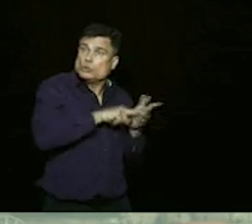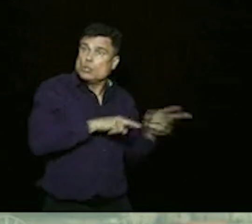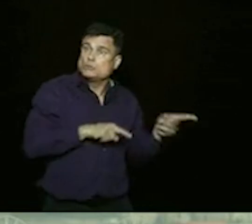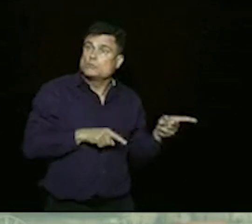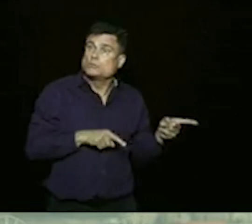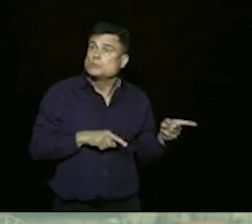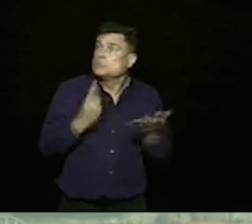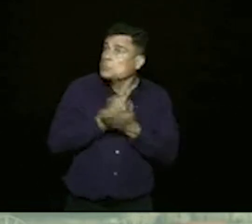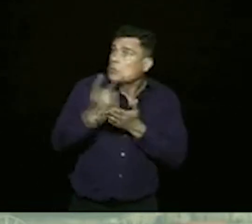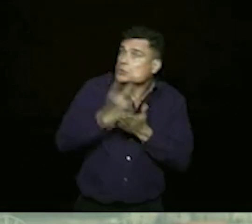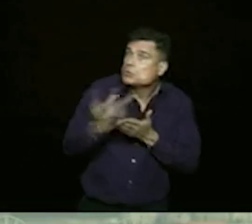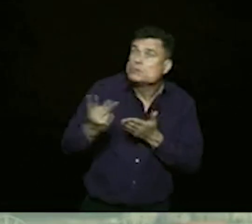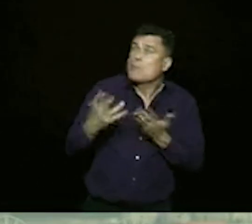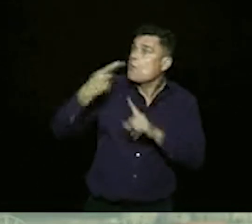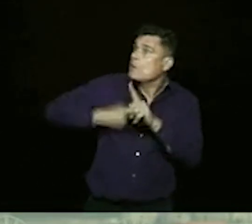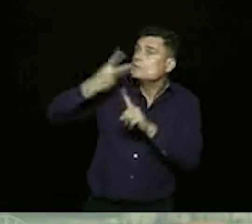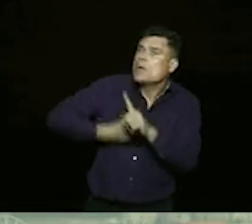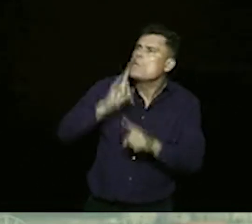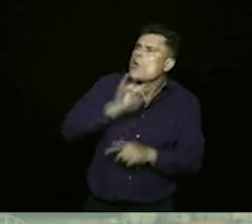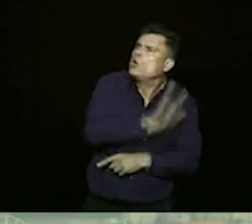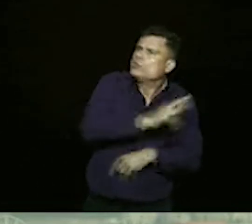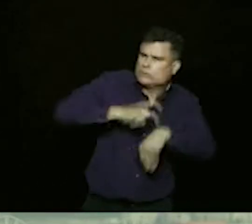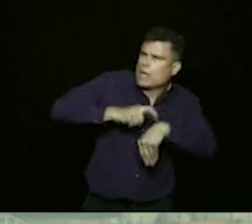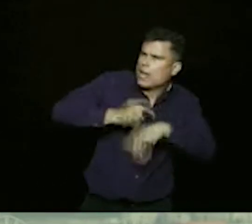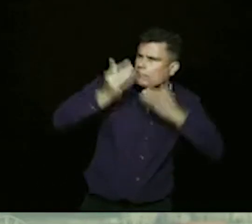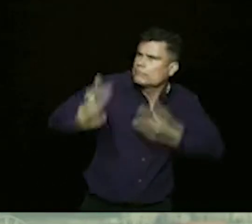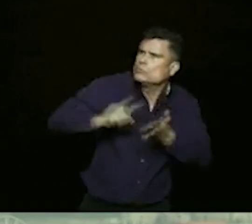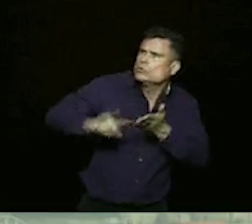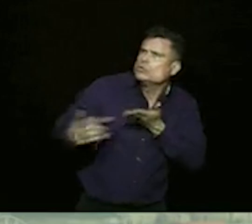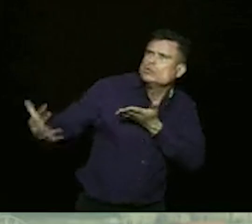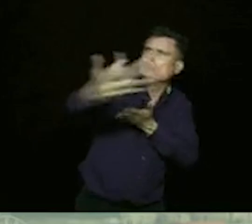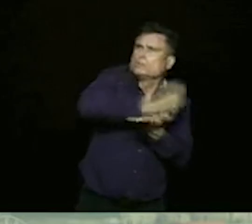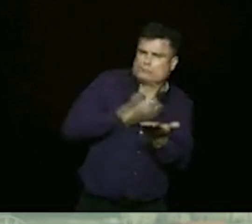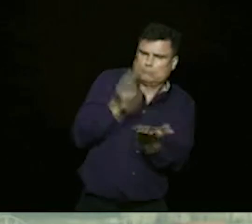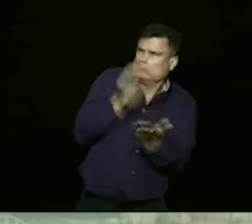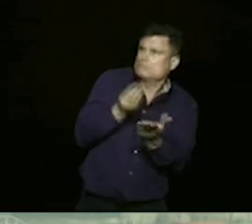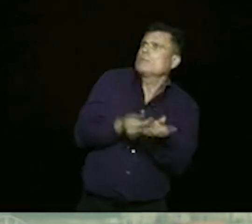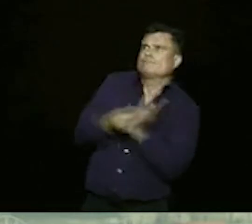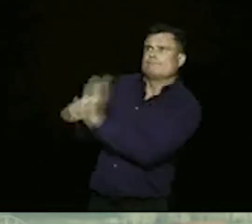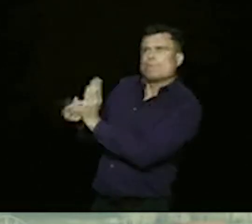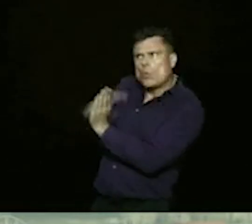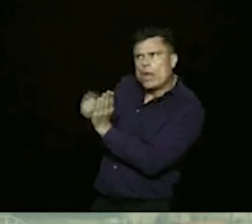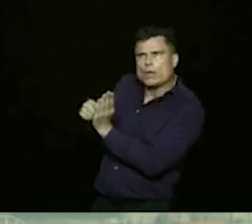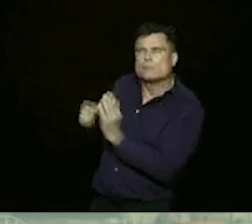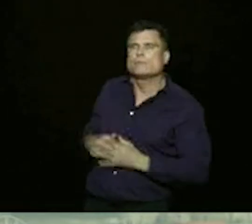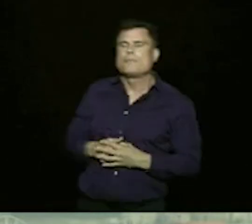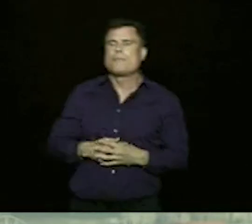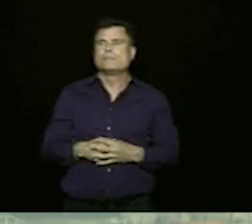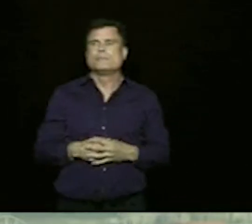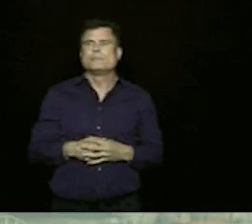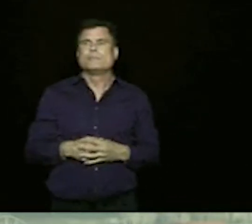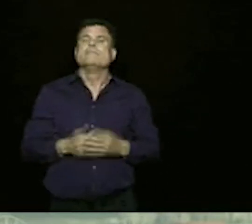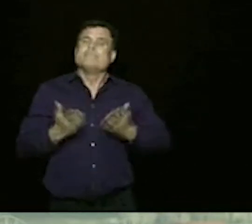I think two things. I think what we need to do is advance our work together, first of all, and